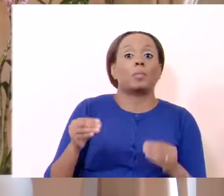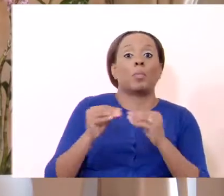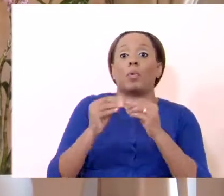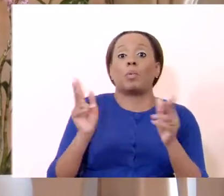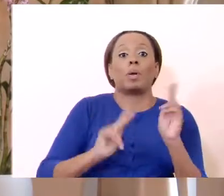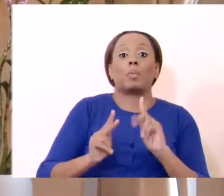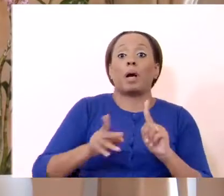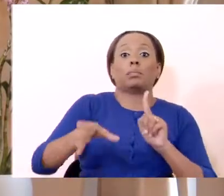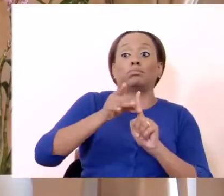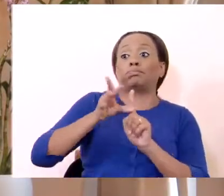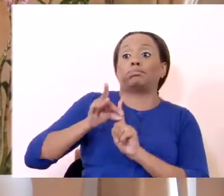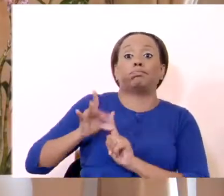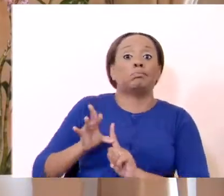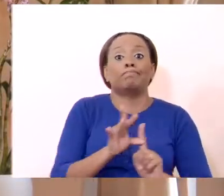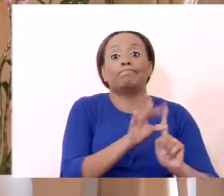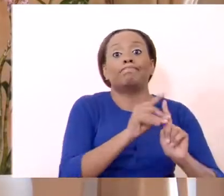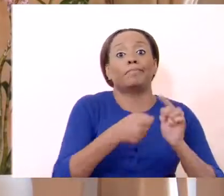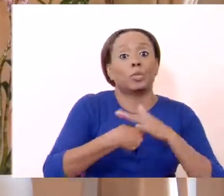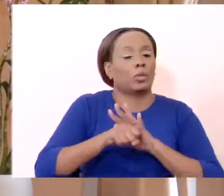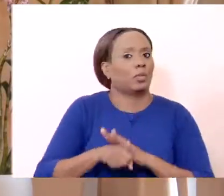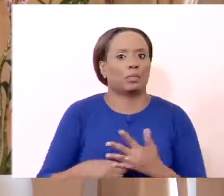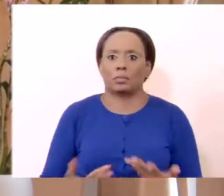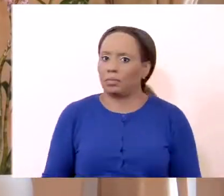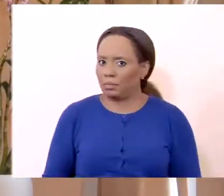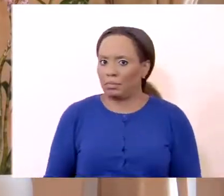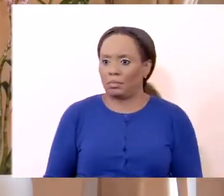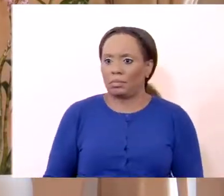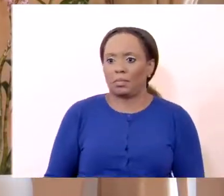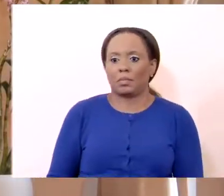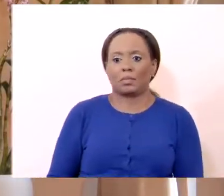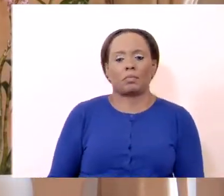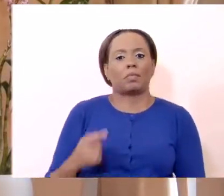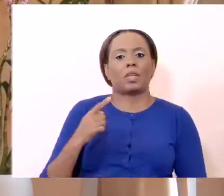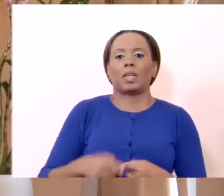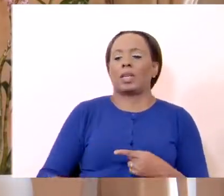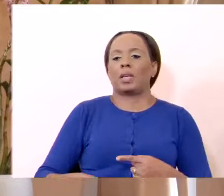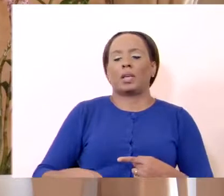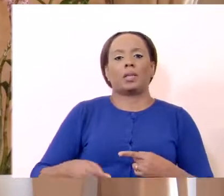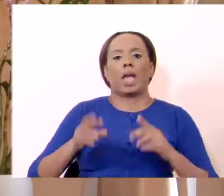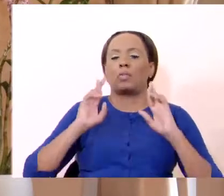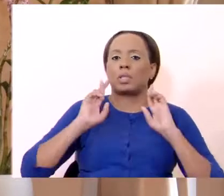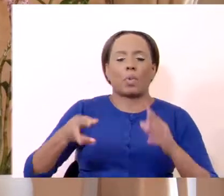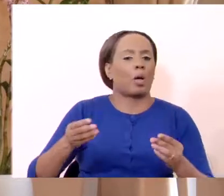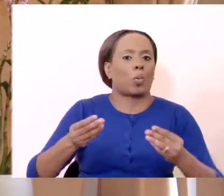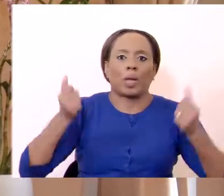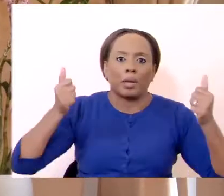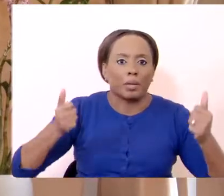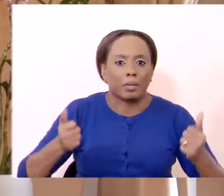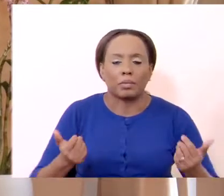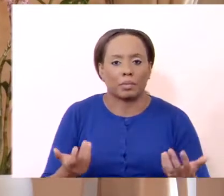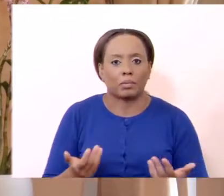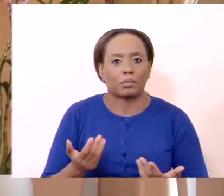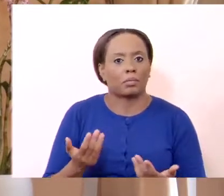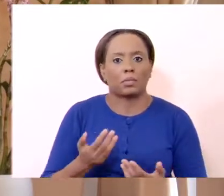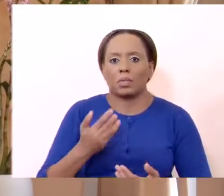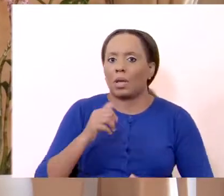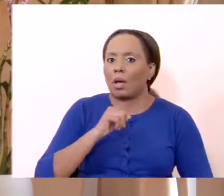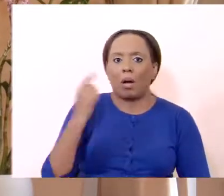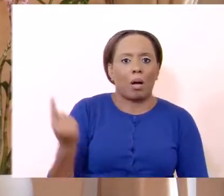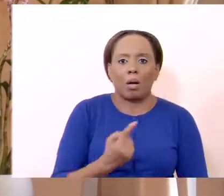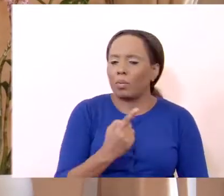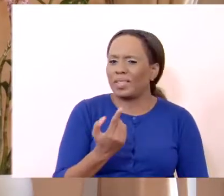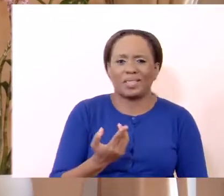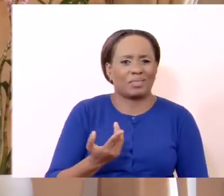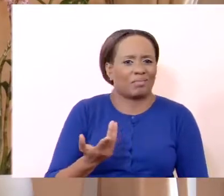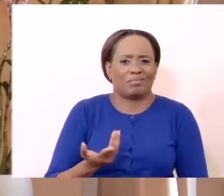can facilitate within a particular period of time. But we are trying our best to have some